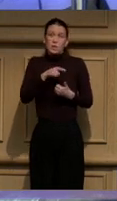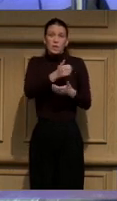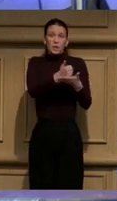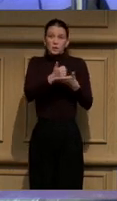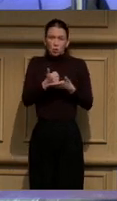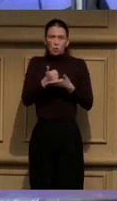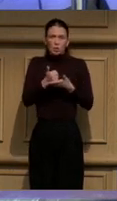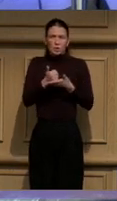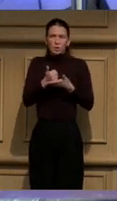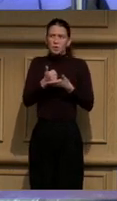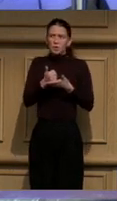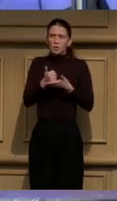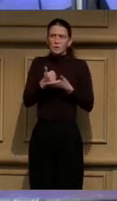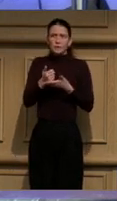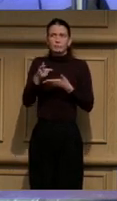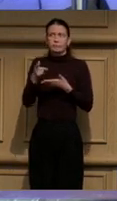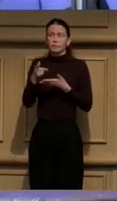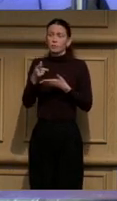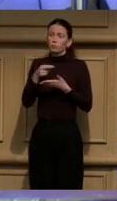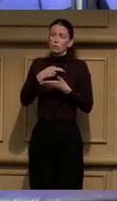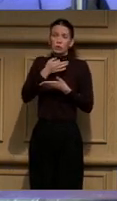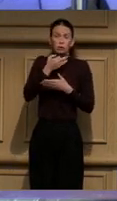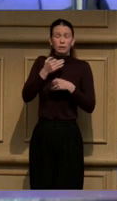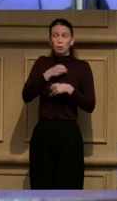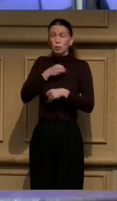Art Council that awarded me in